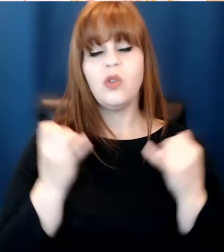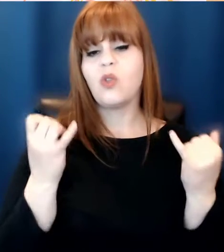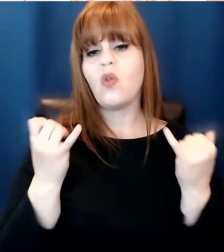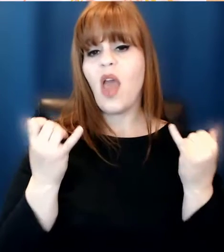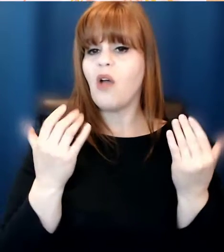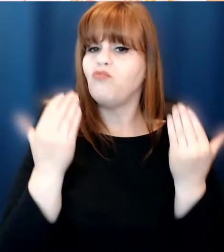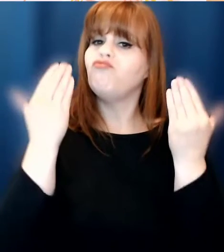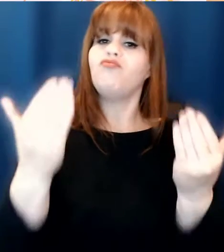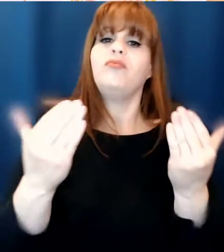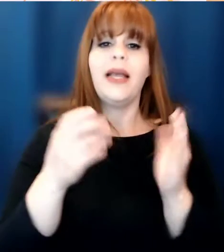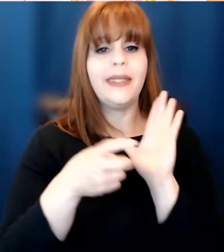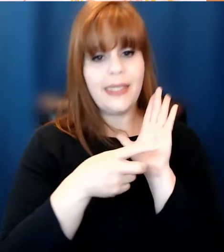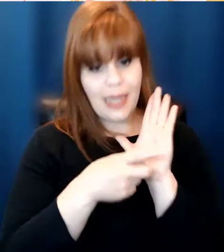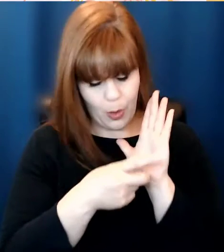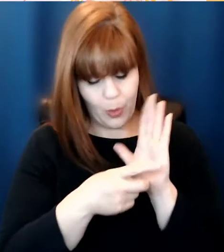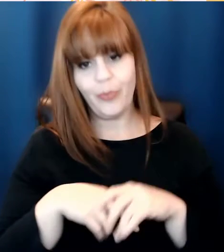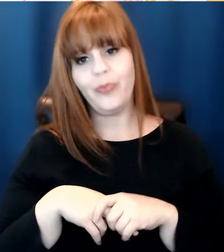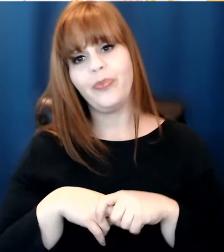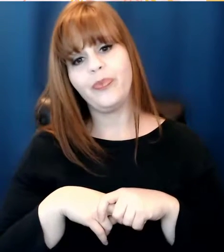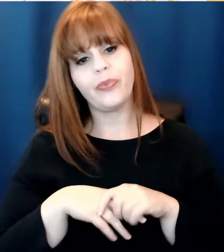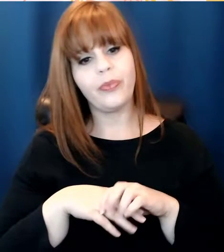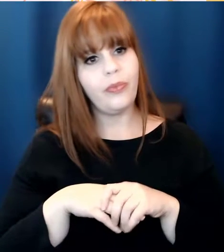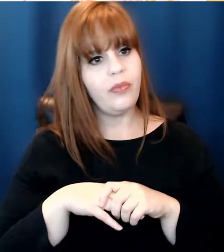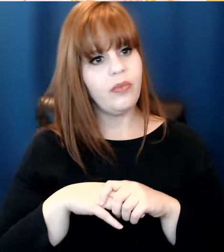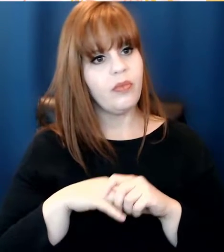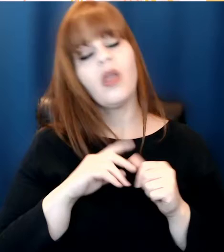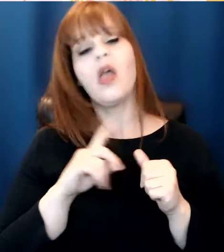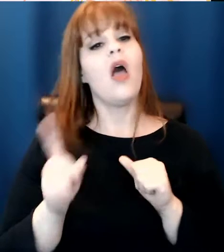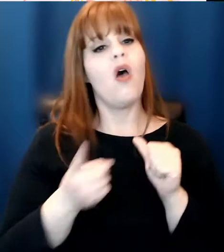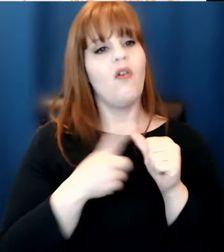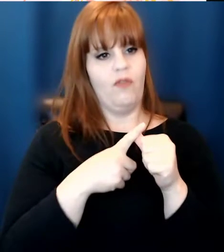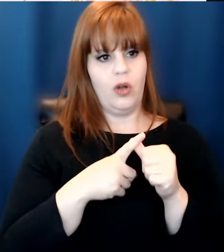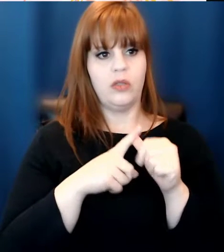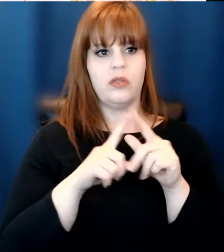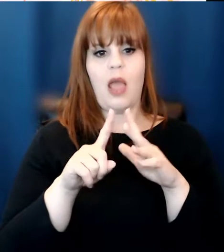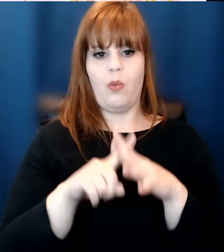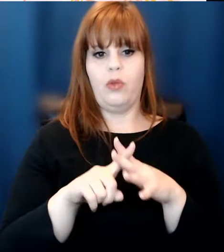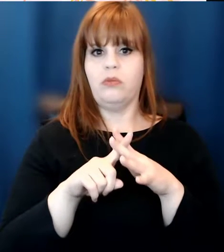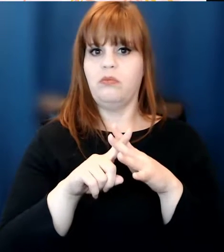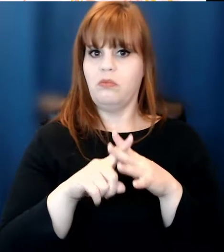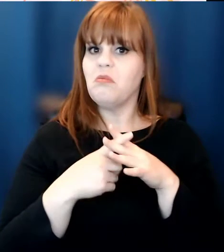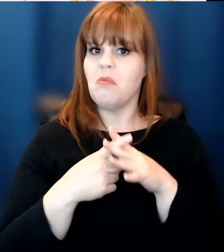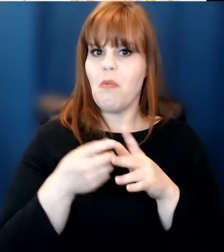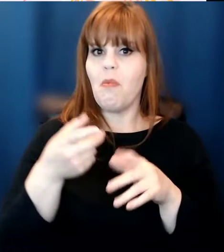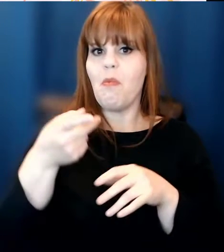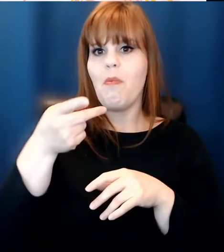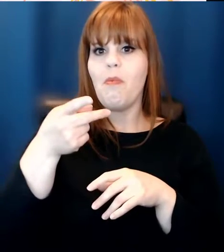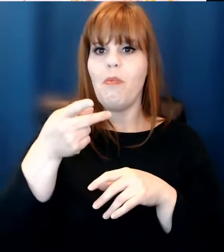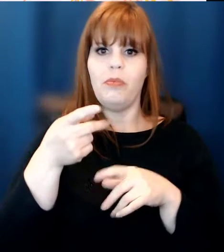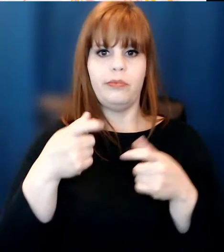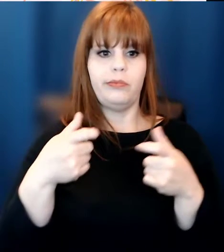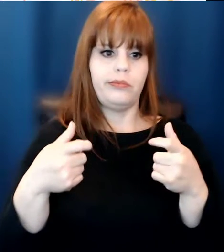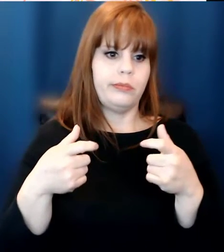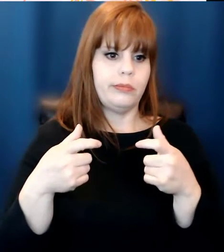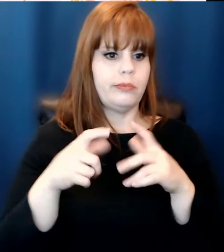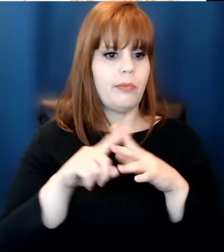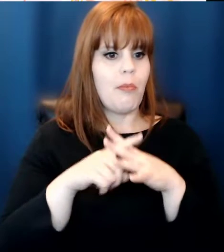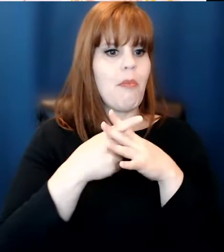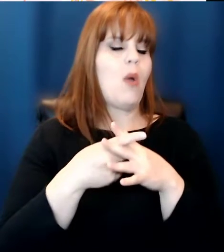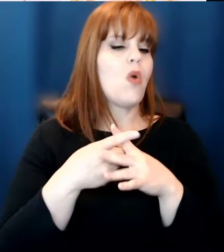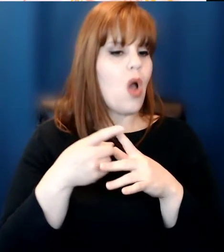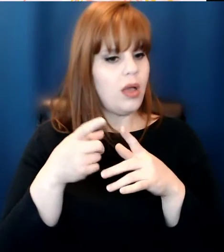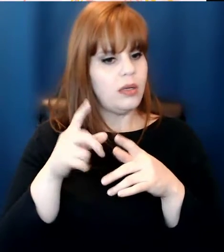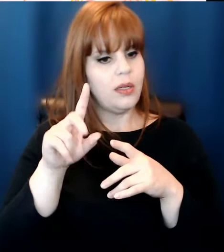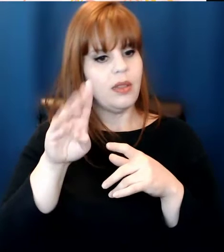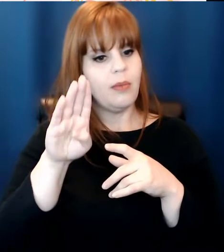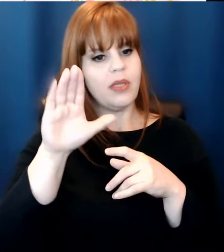here. So first I'll power up the BCI here, and then connect to it